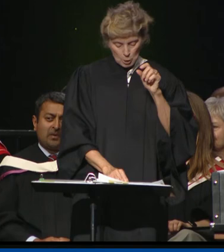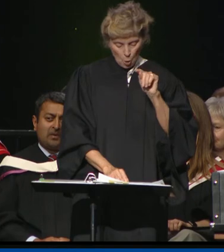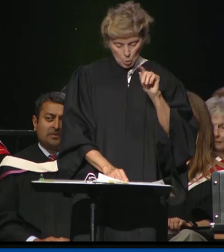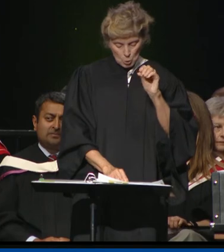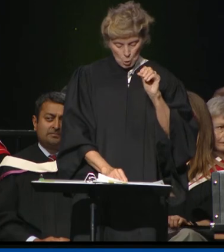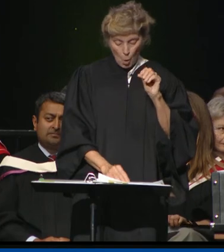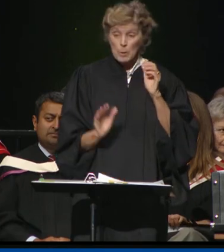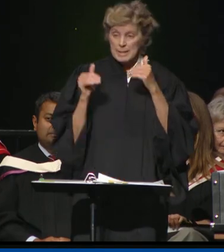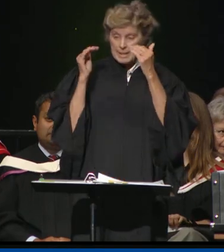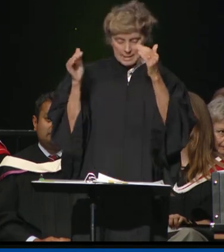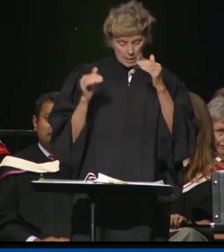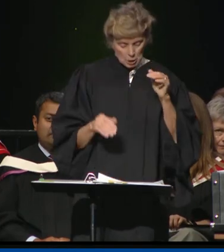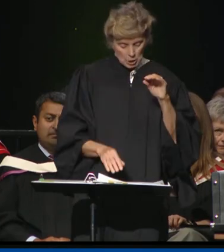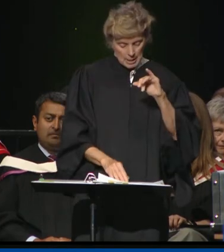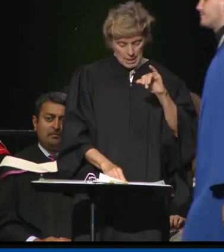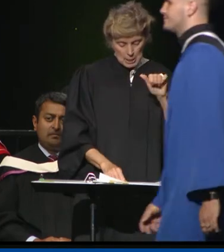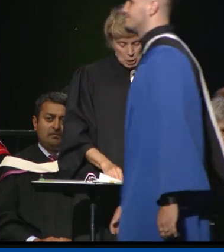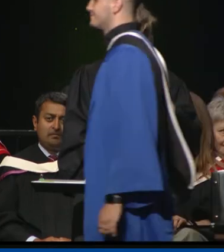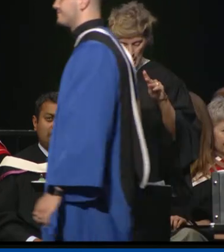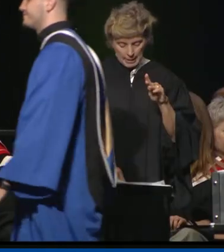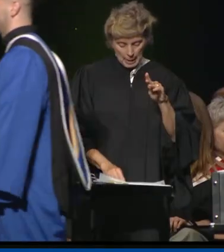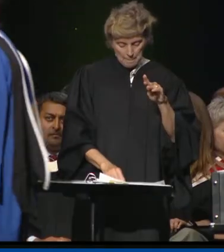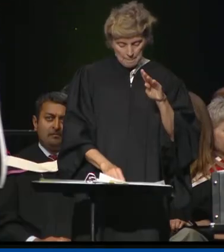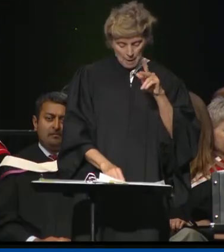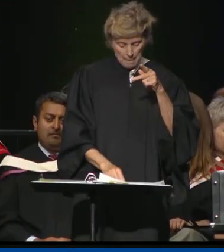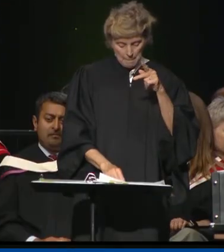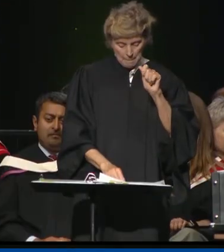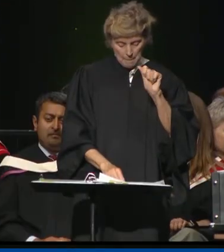Jacob Palauta, with distinction.